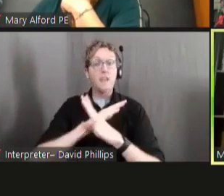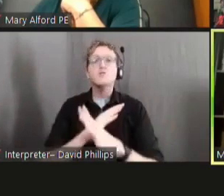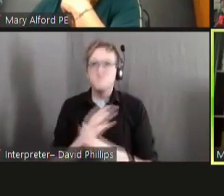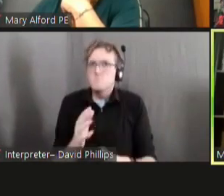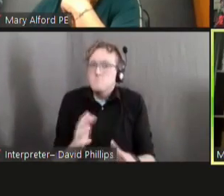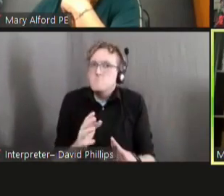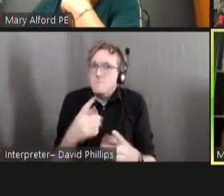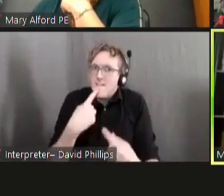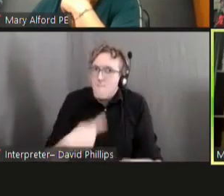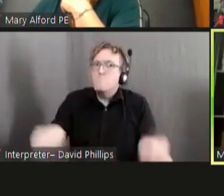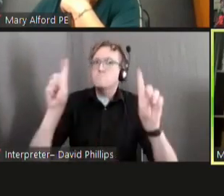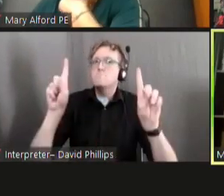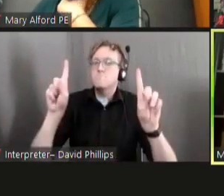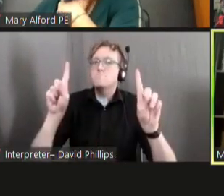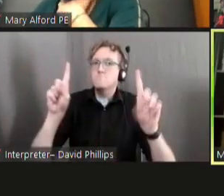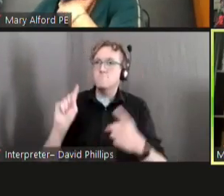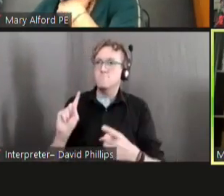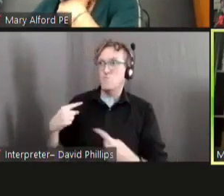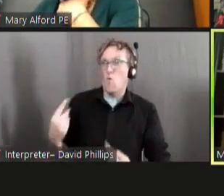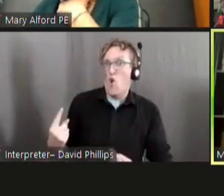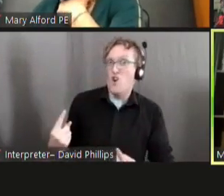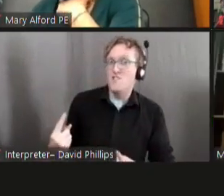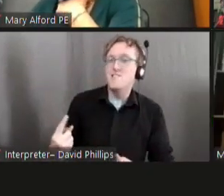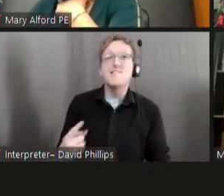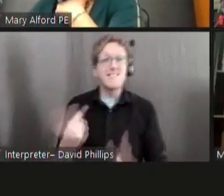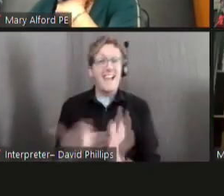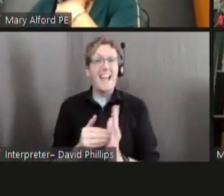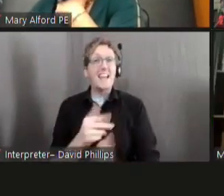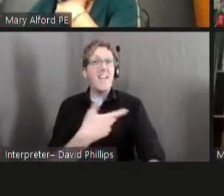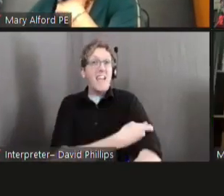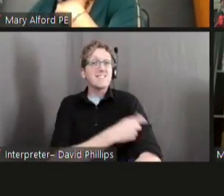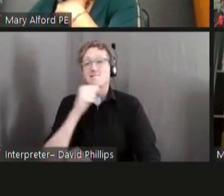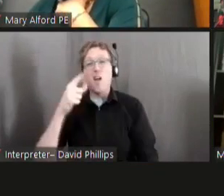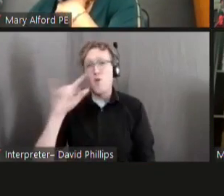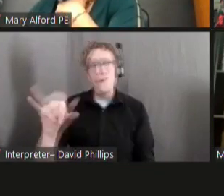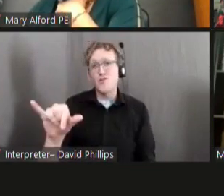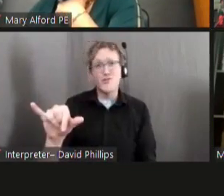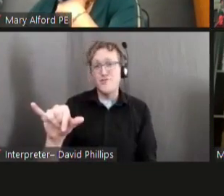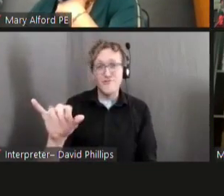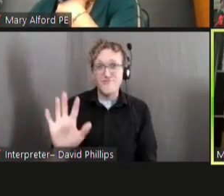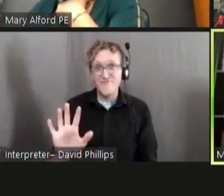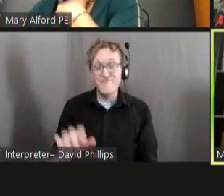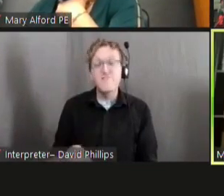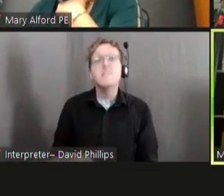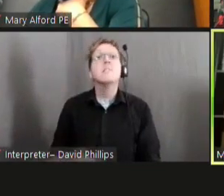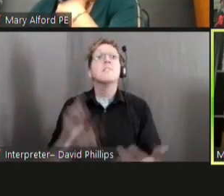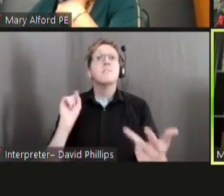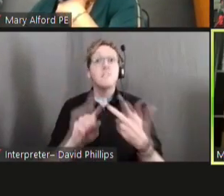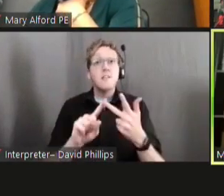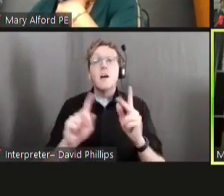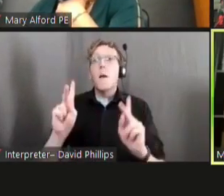very effective until now. But again, vaccine protection doesn't last forever. On top of that, people